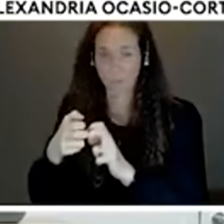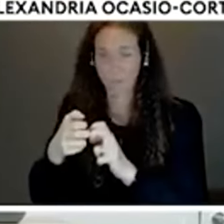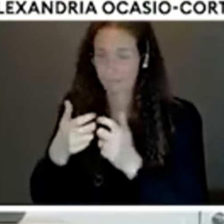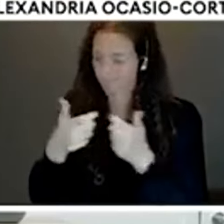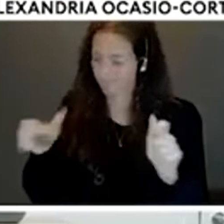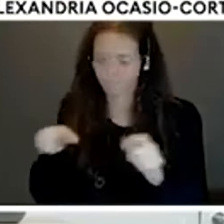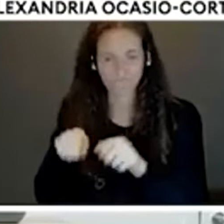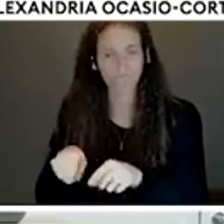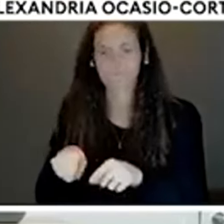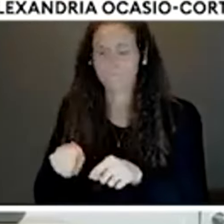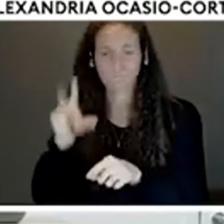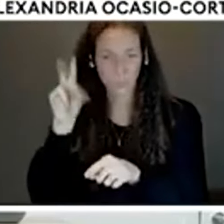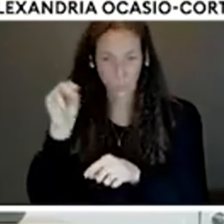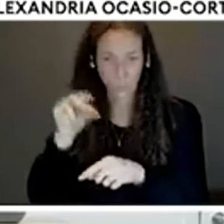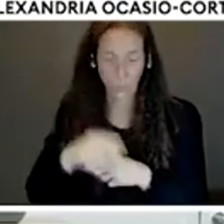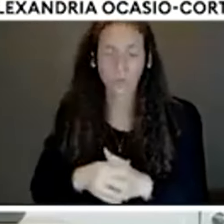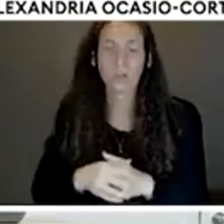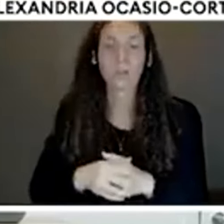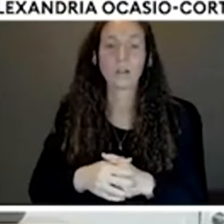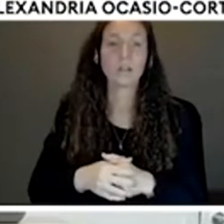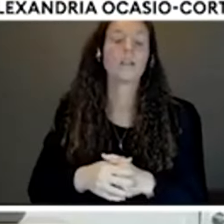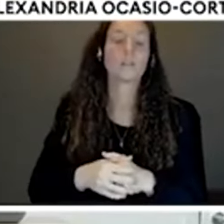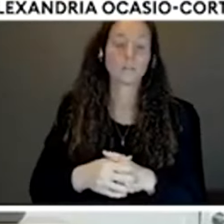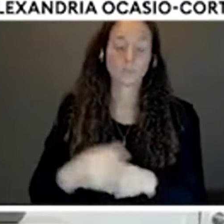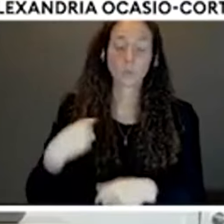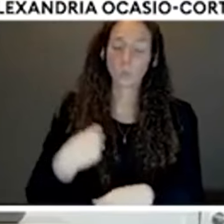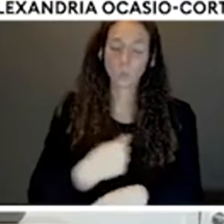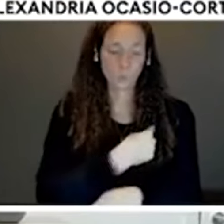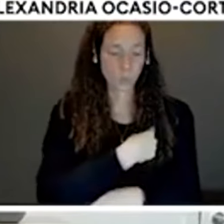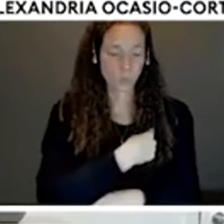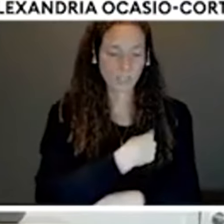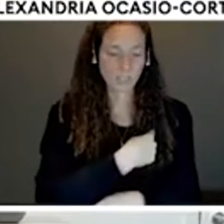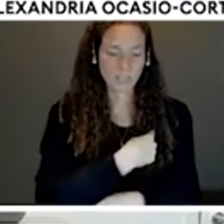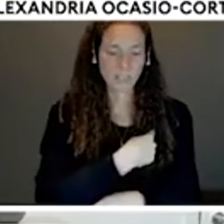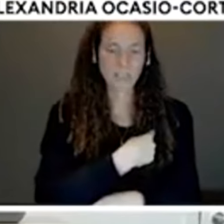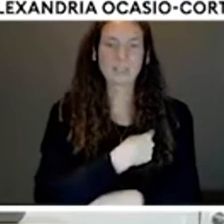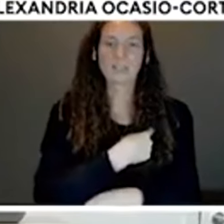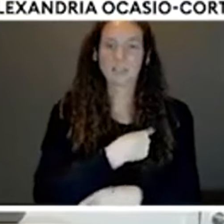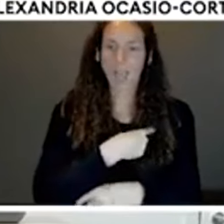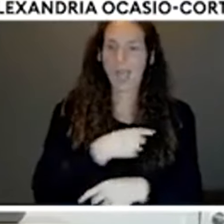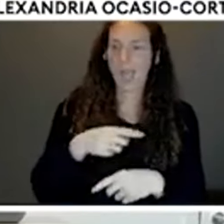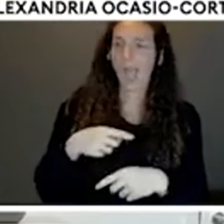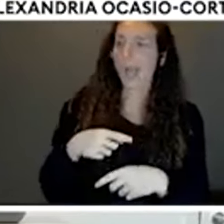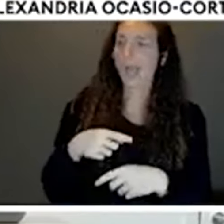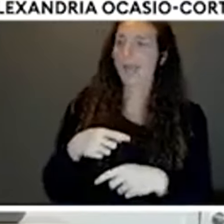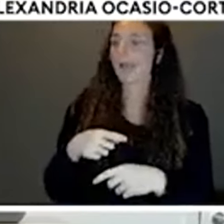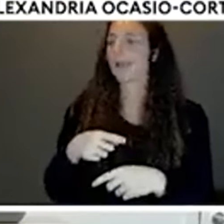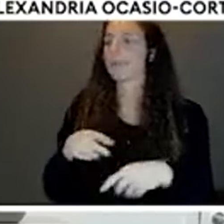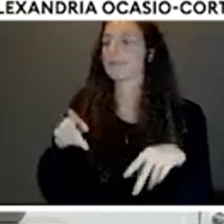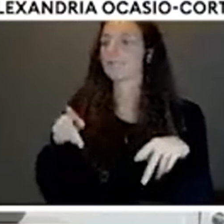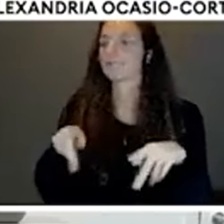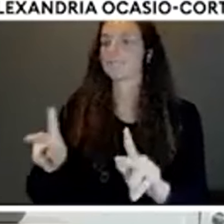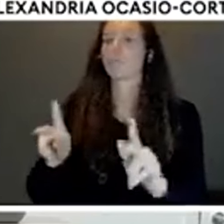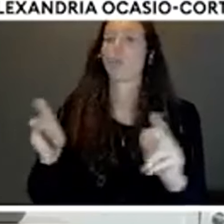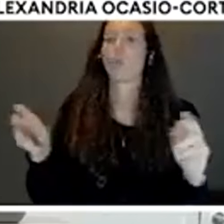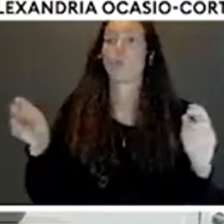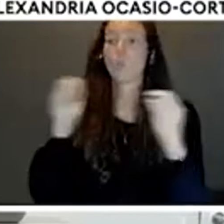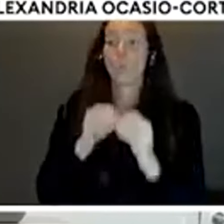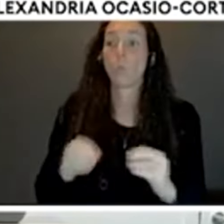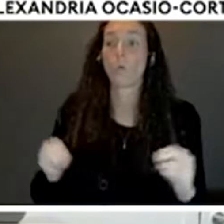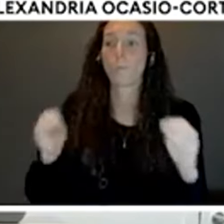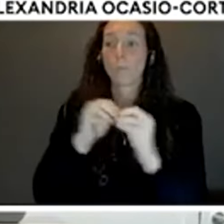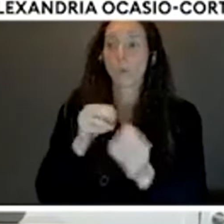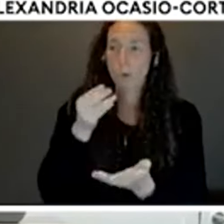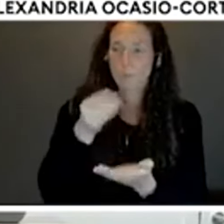In fact, we have authorized more money, and we have authorized such a high